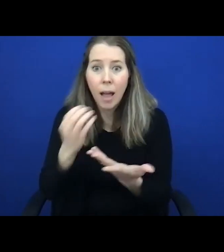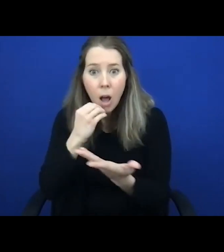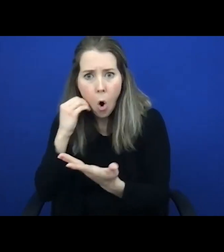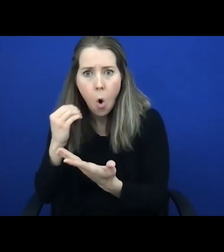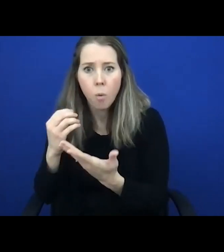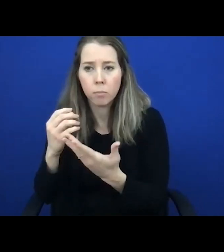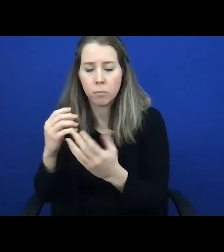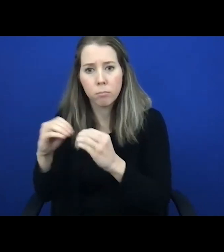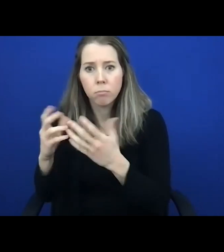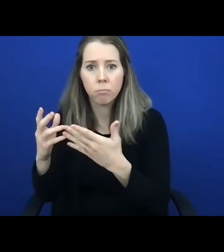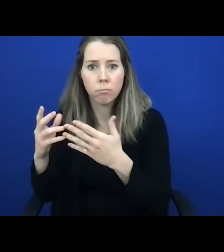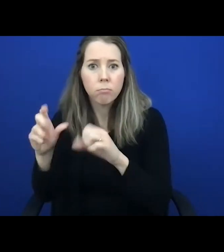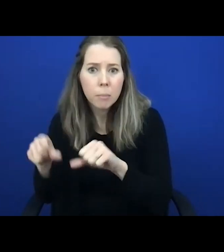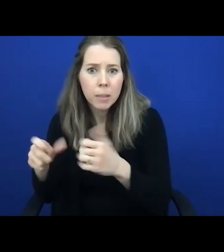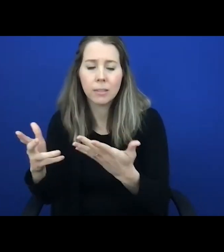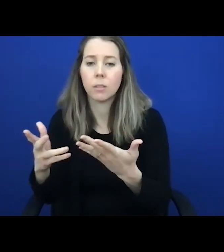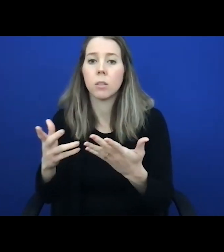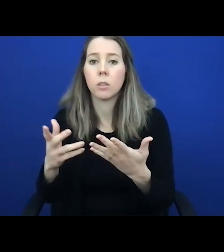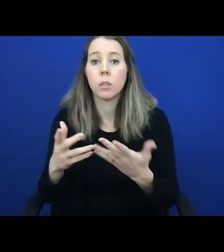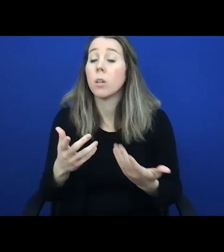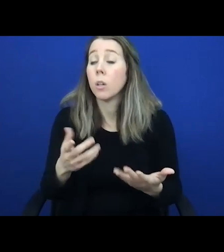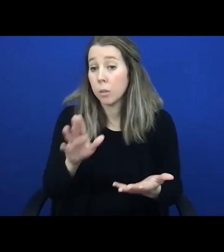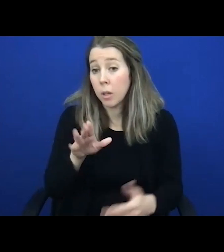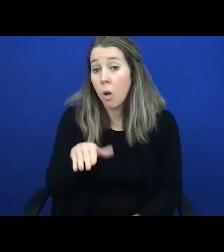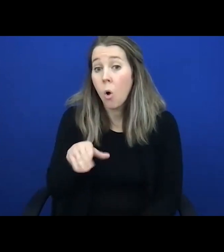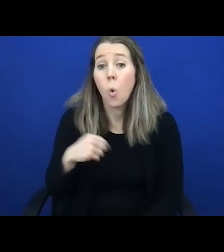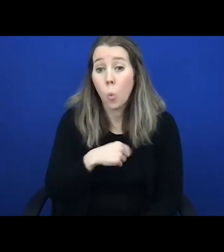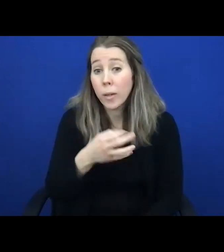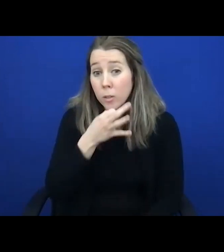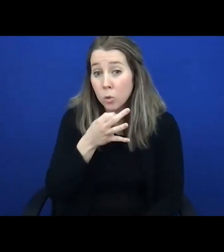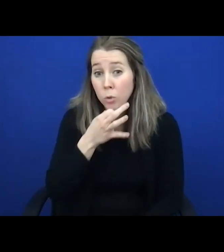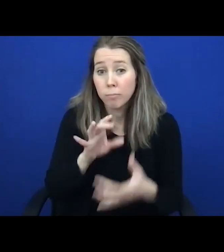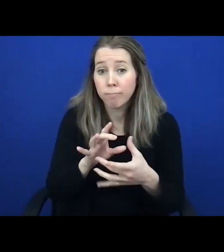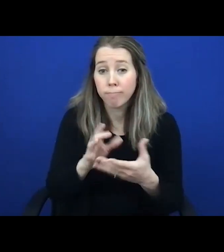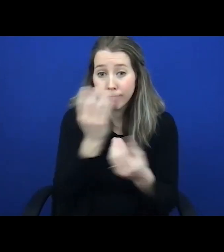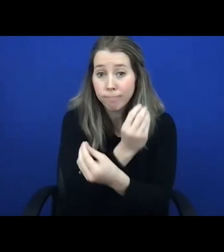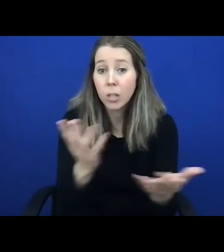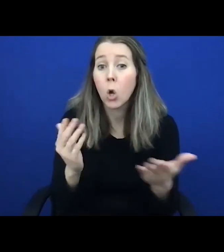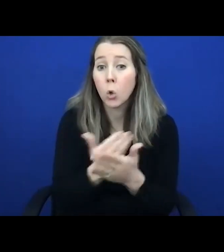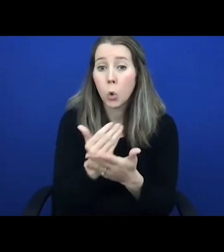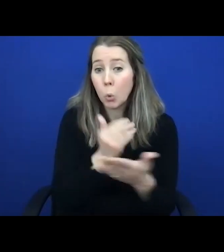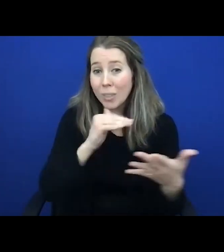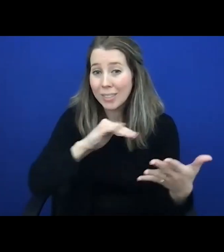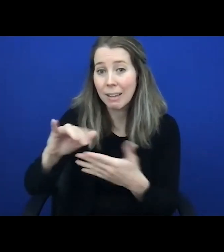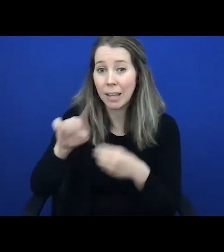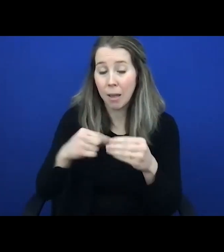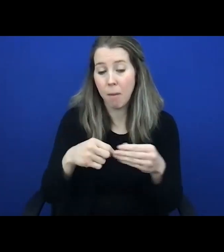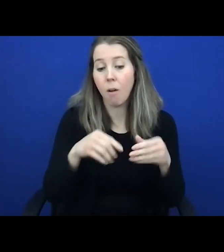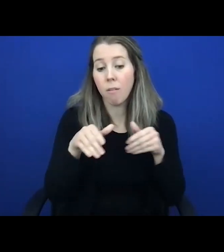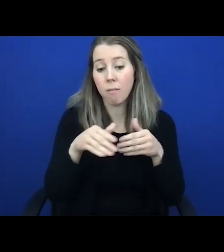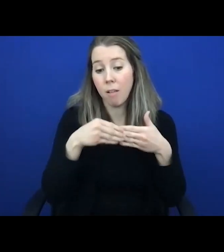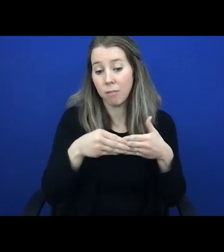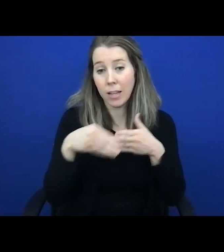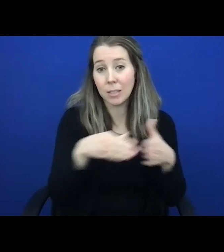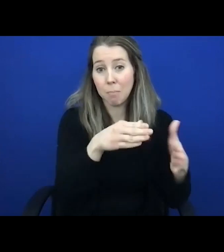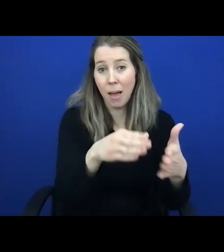right? We are about to release a new study about our FlexPath program in the